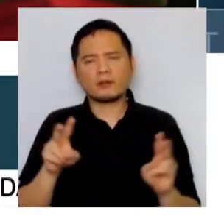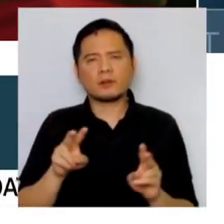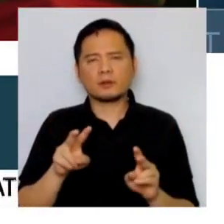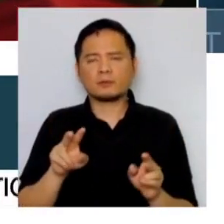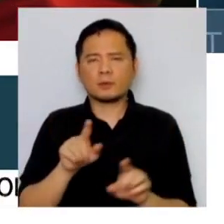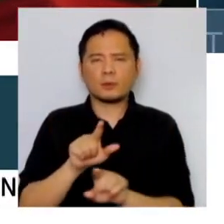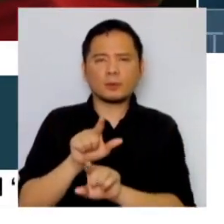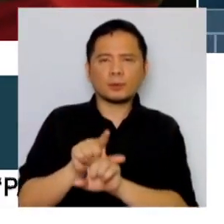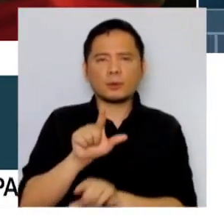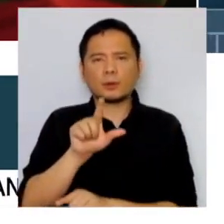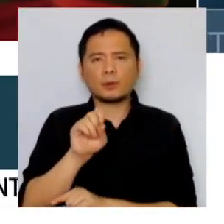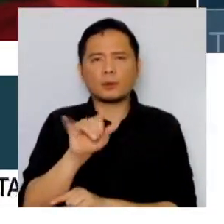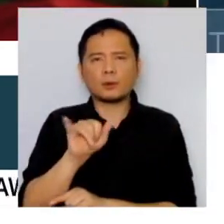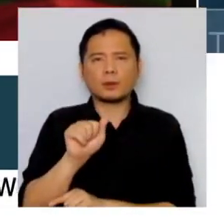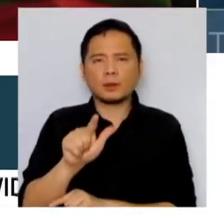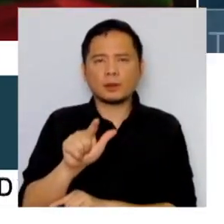people.